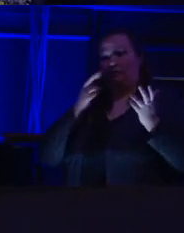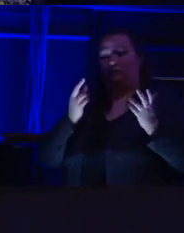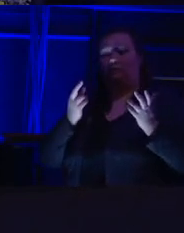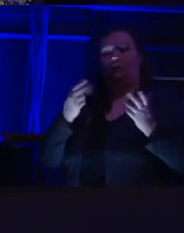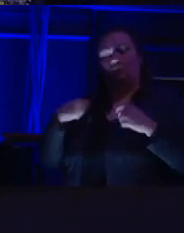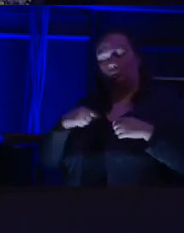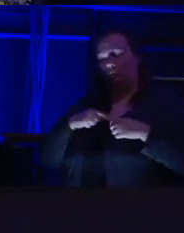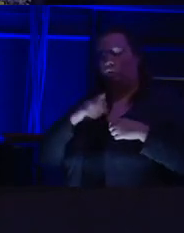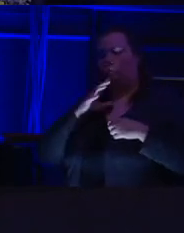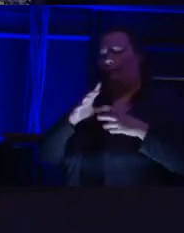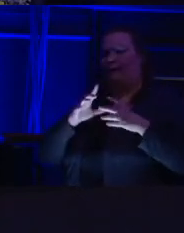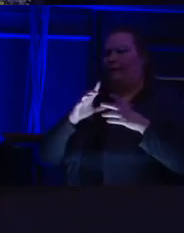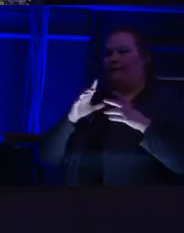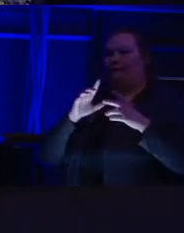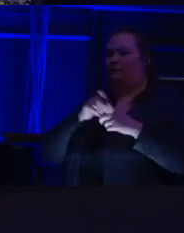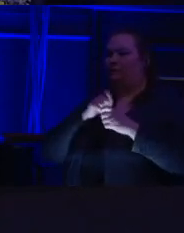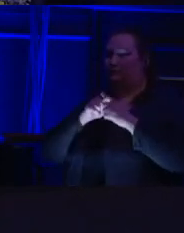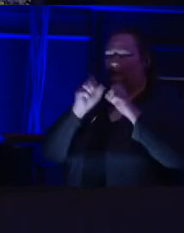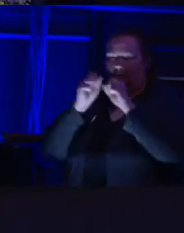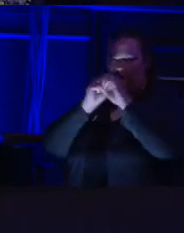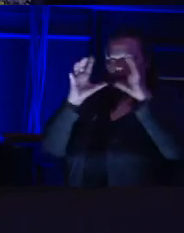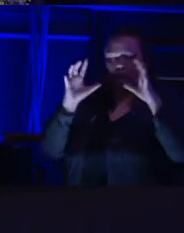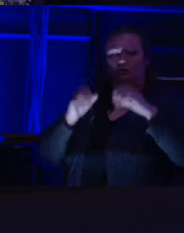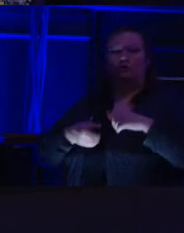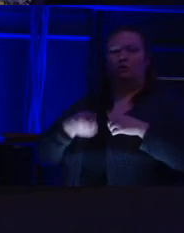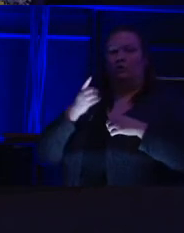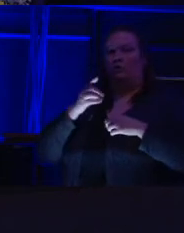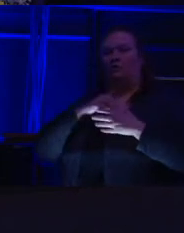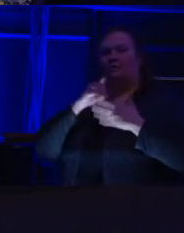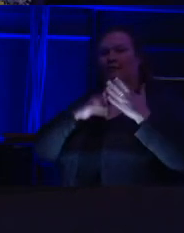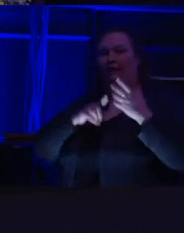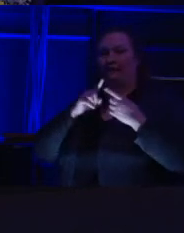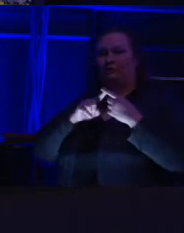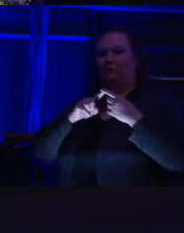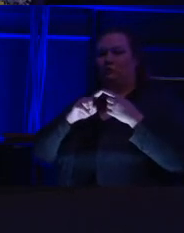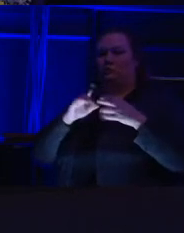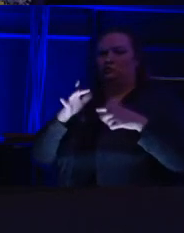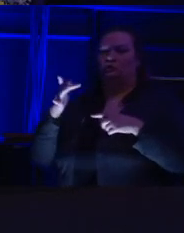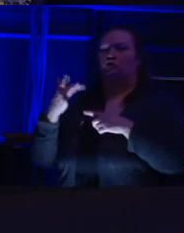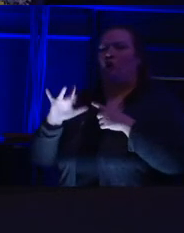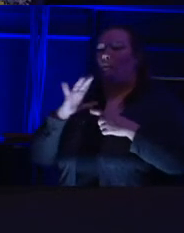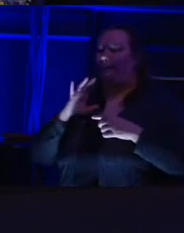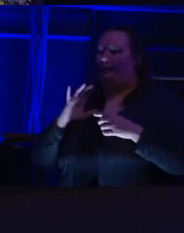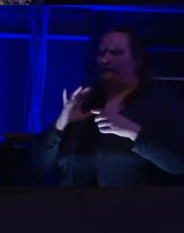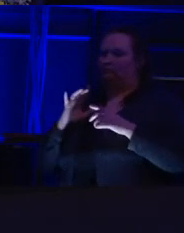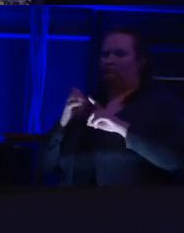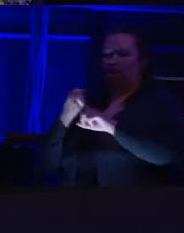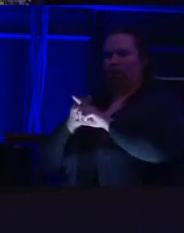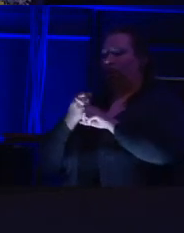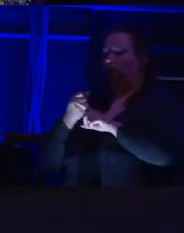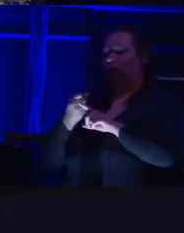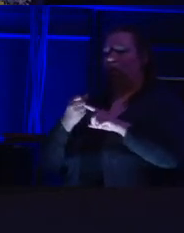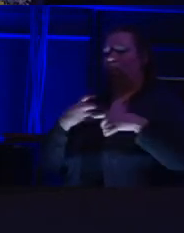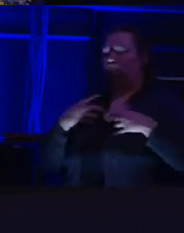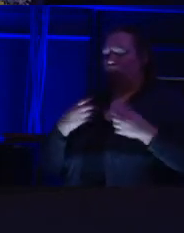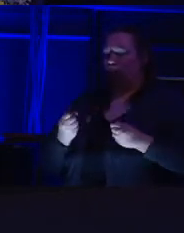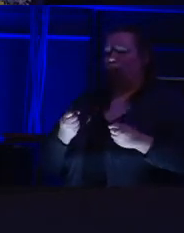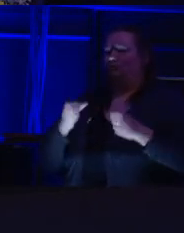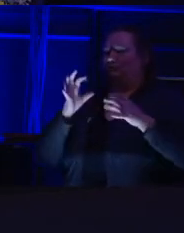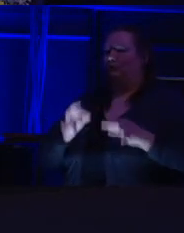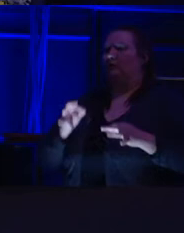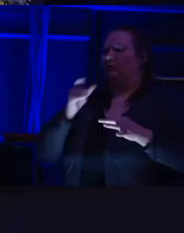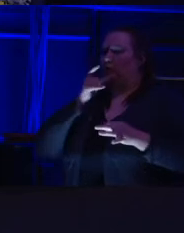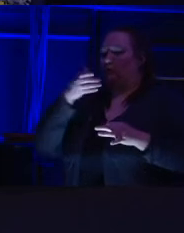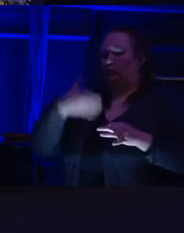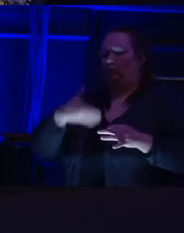on a strategic visioning process, one designed to sharpen our impact and determine who we are as a